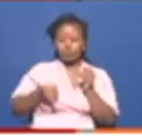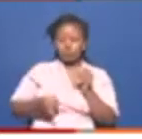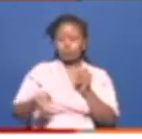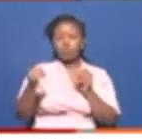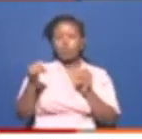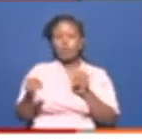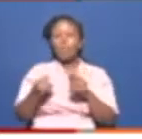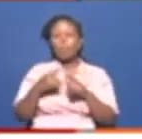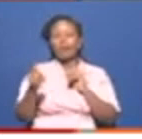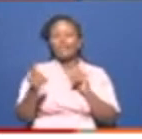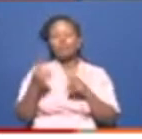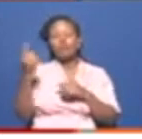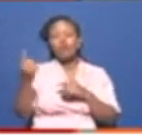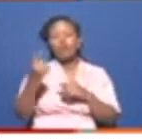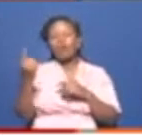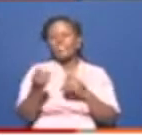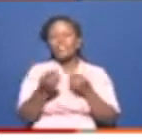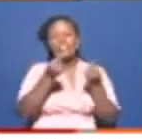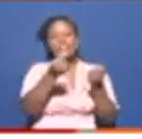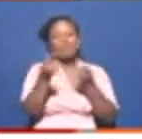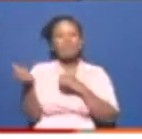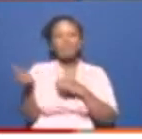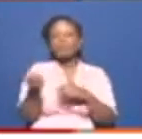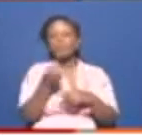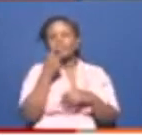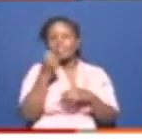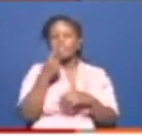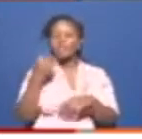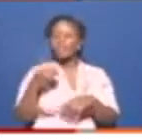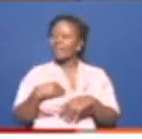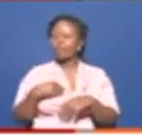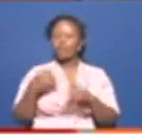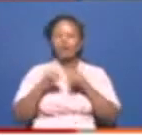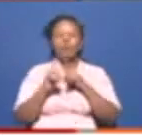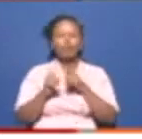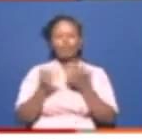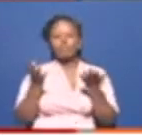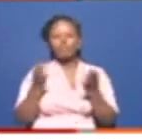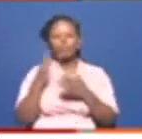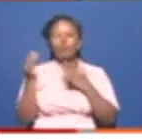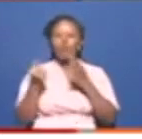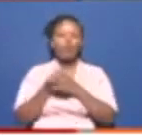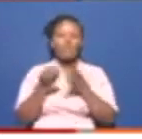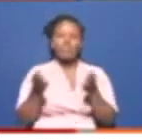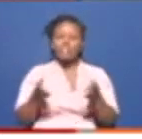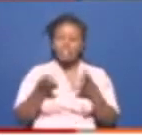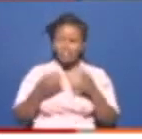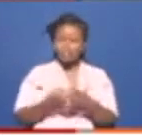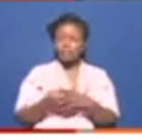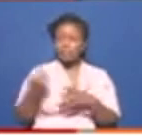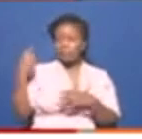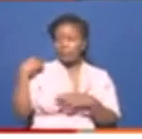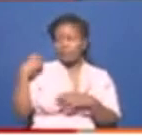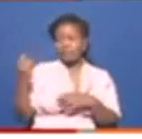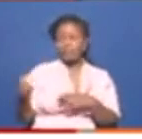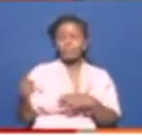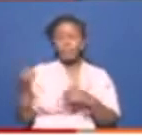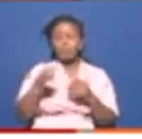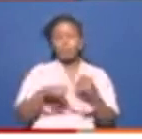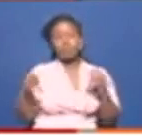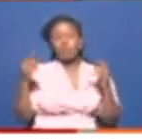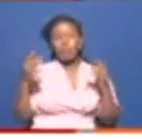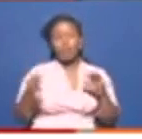the treatment and the therapy that they should. Well, yesterday we were commemorating